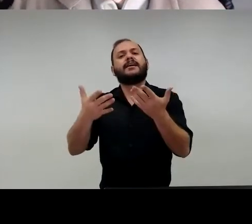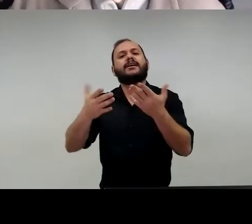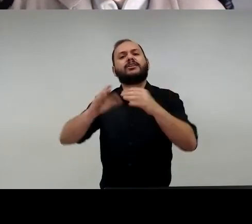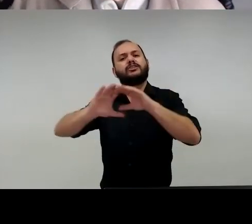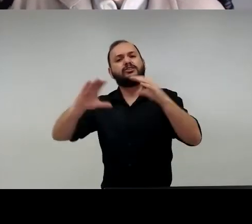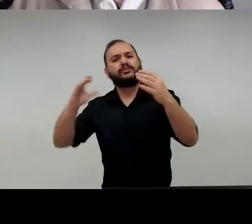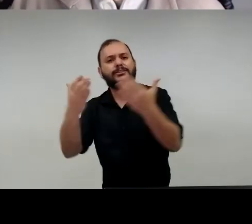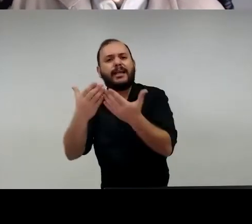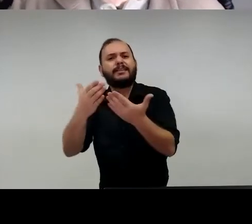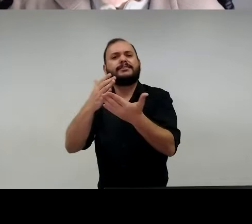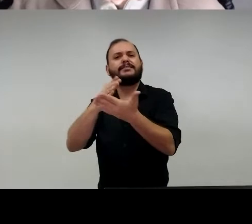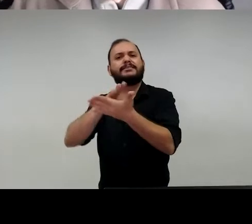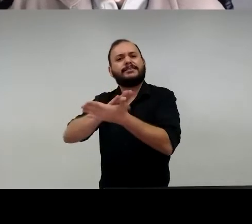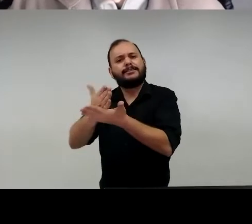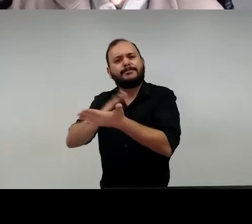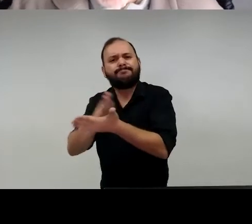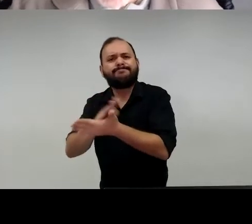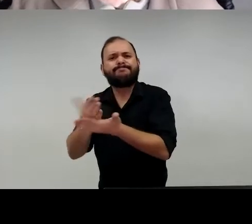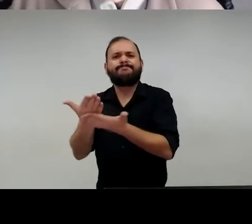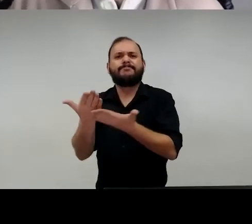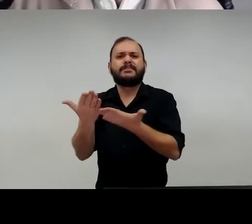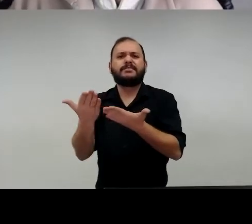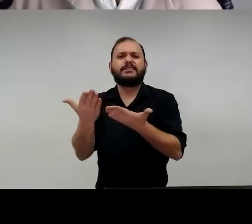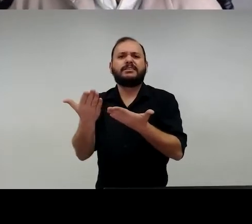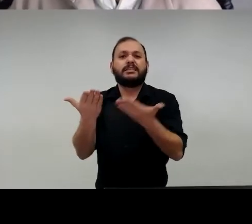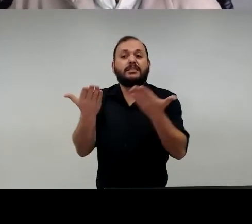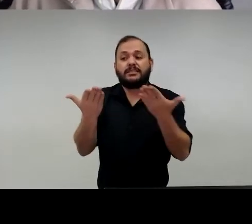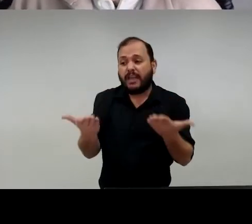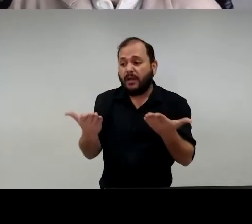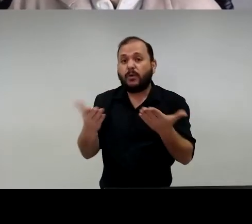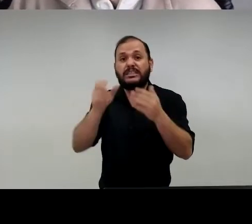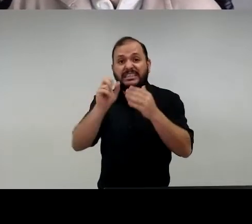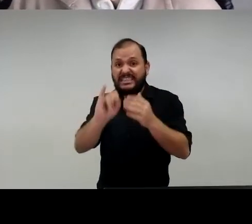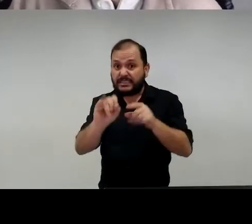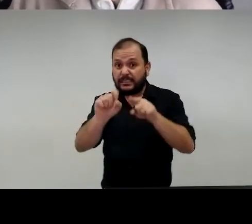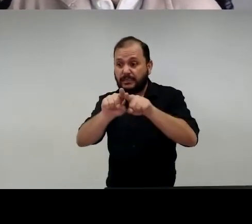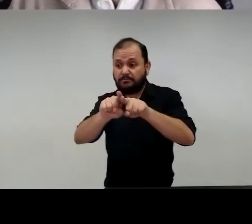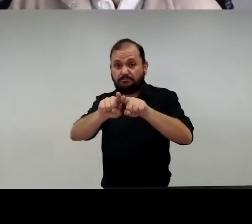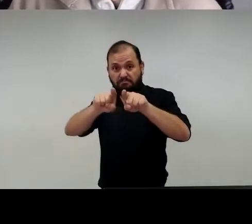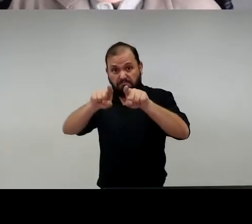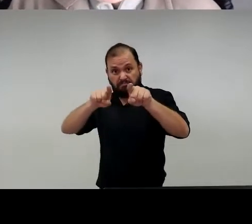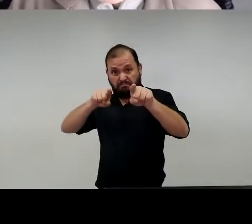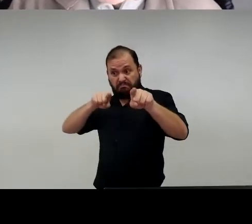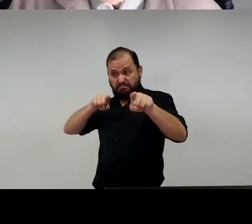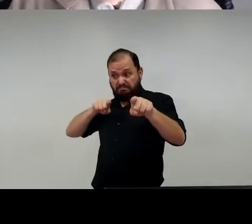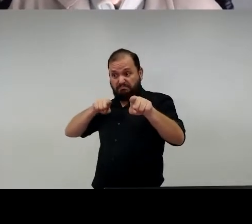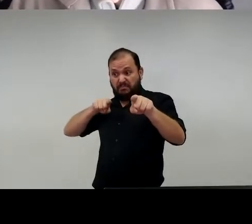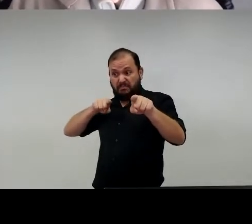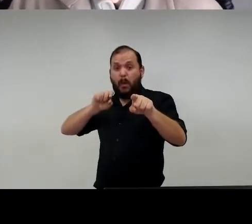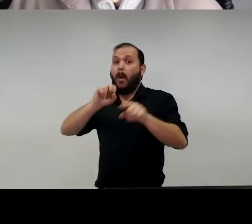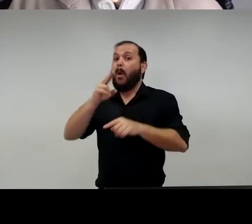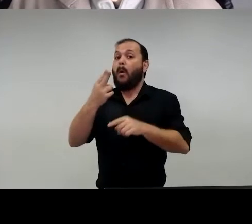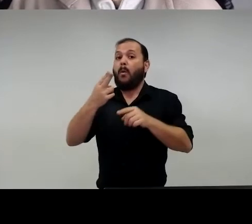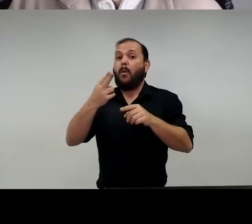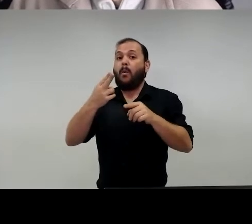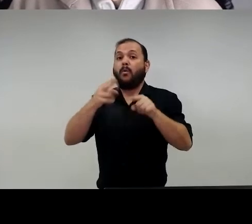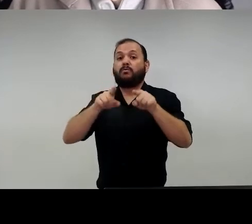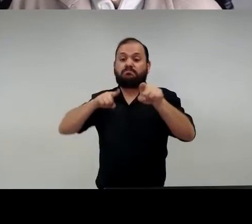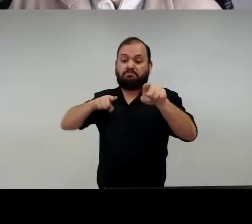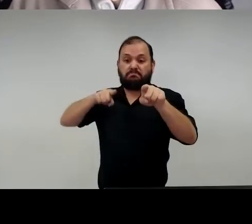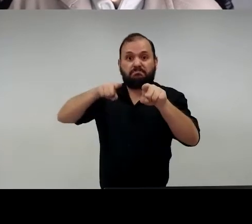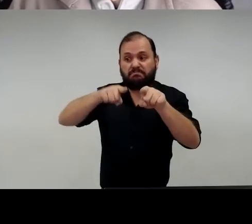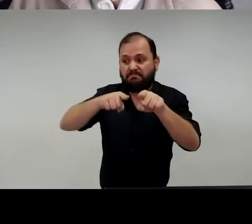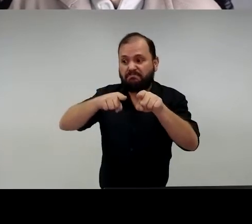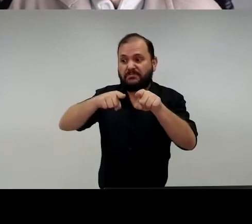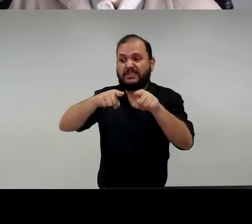interpreting, so-called long or true consecutive, in other words, with notes, is necessary before